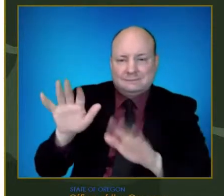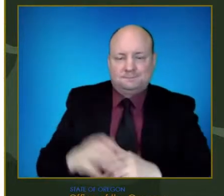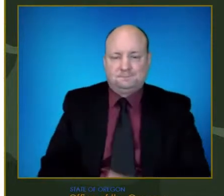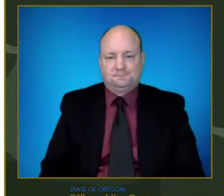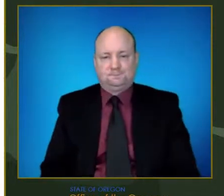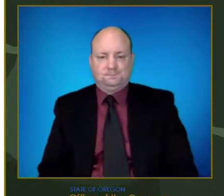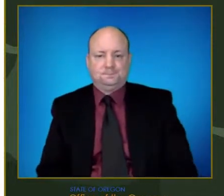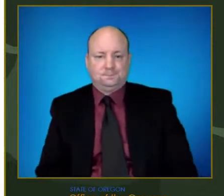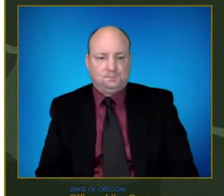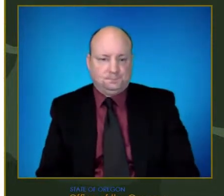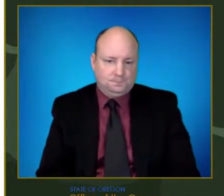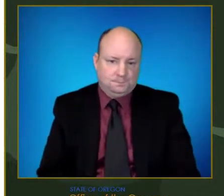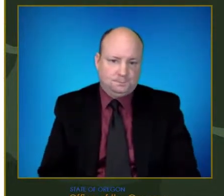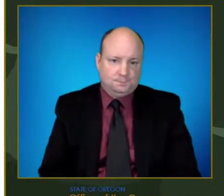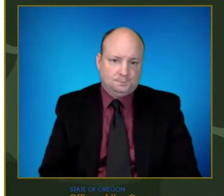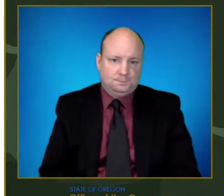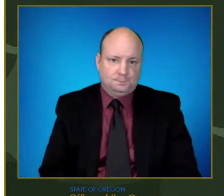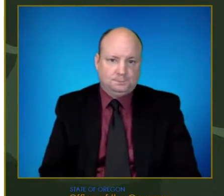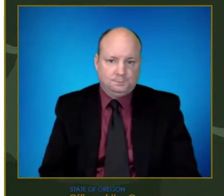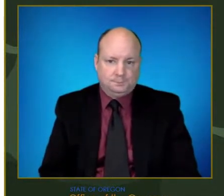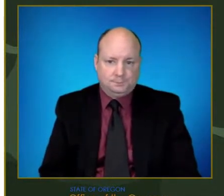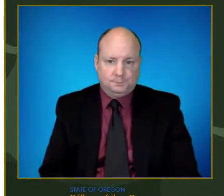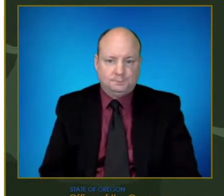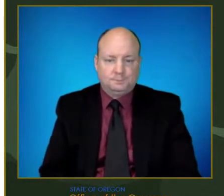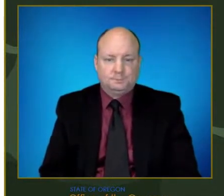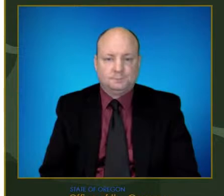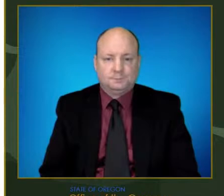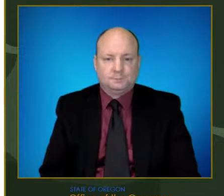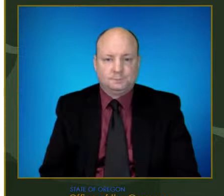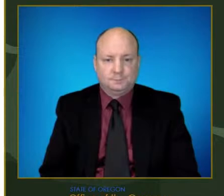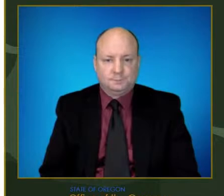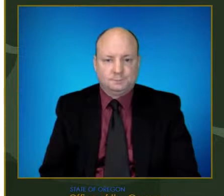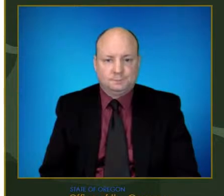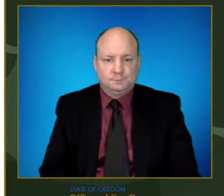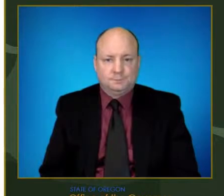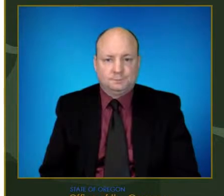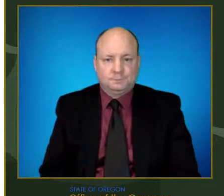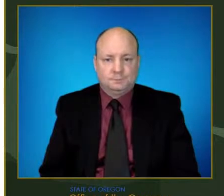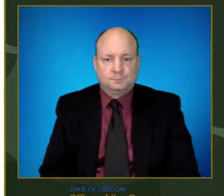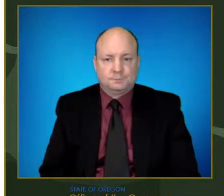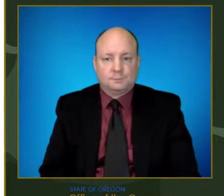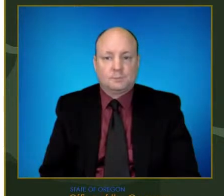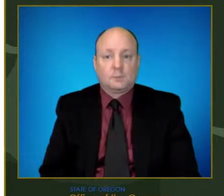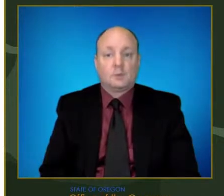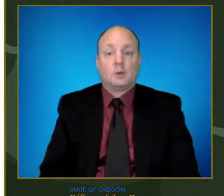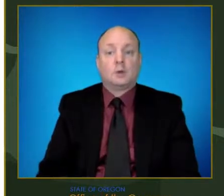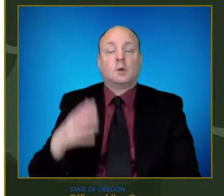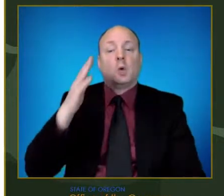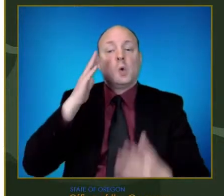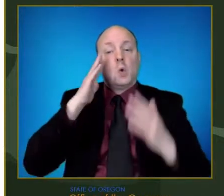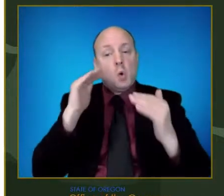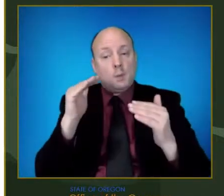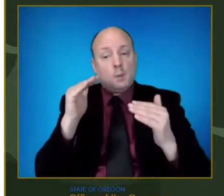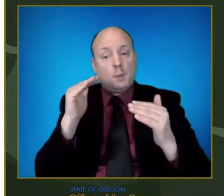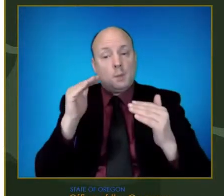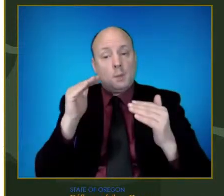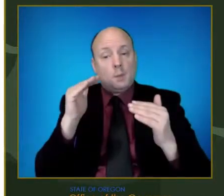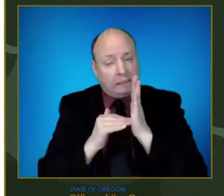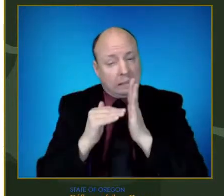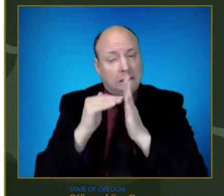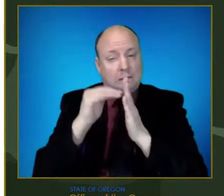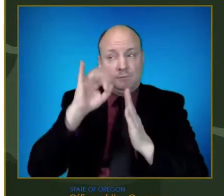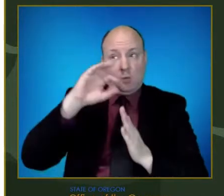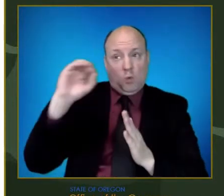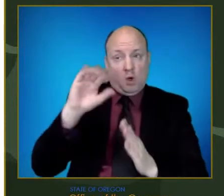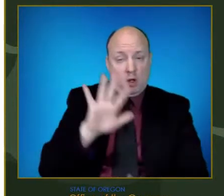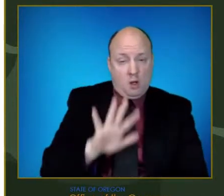Finally, when we talked about vaccinating 35,000 people a day and millions of Oregonians by early June, we can't lose sight of the fact that every person who gets vaccinated